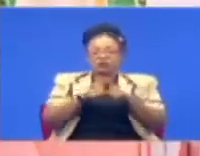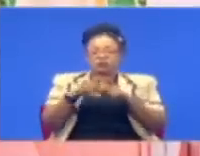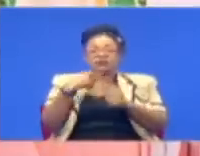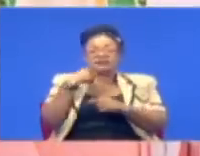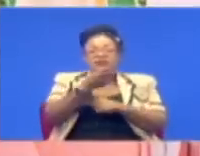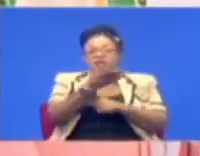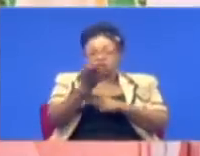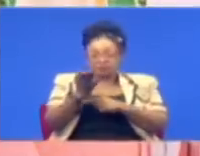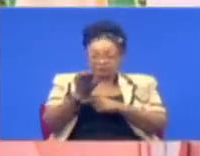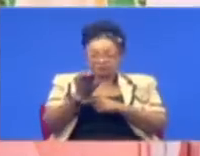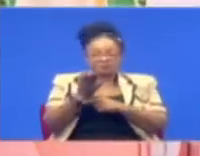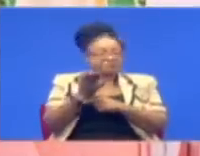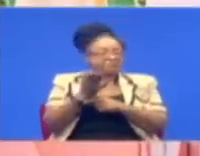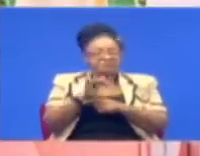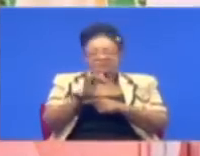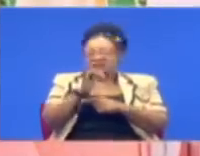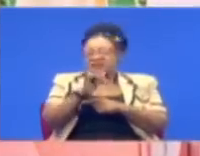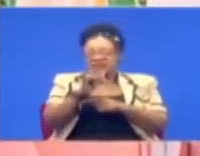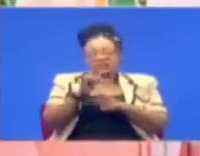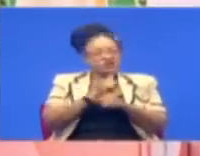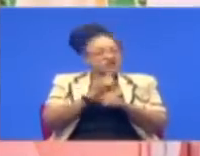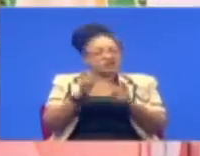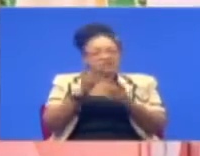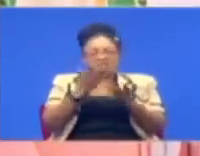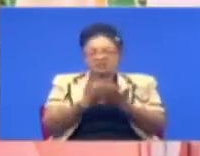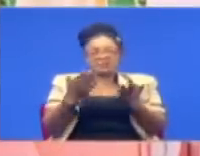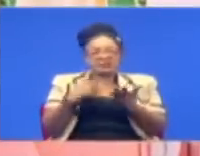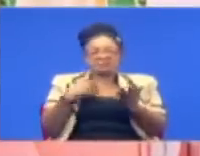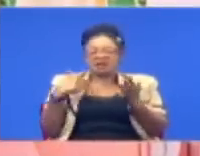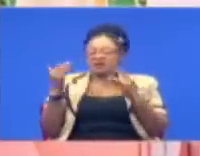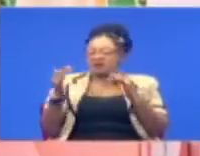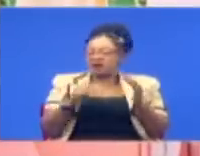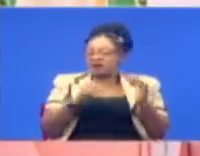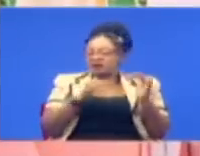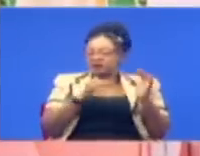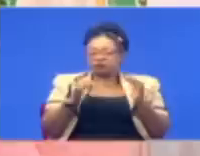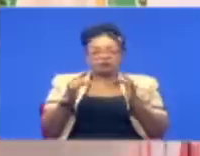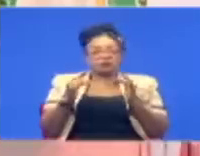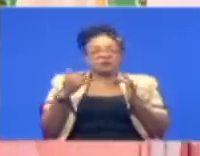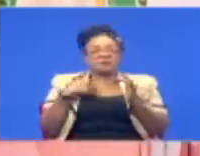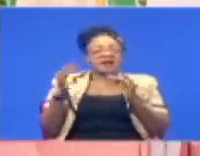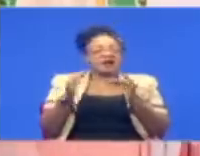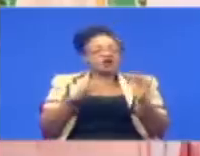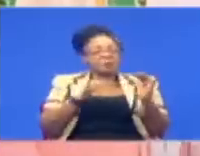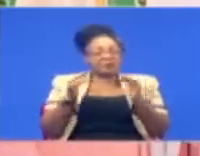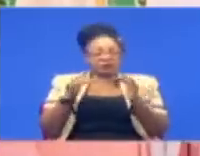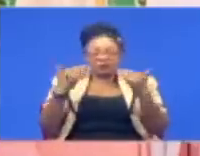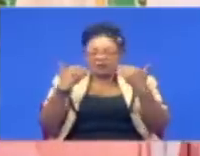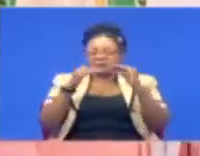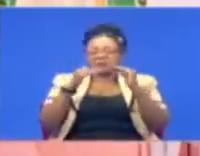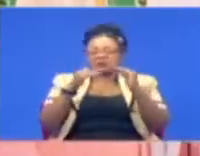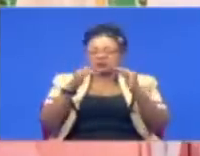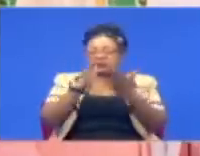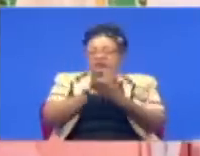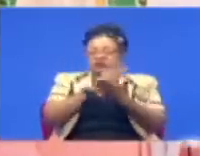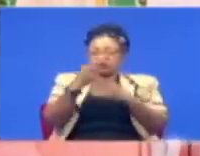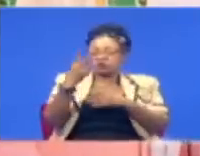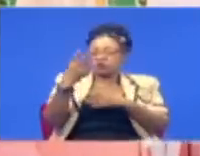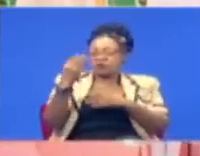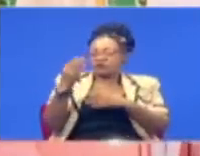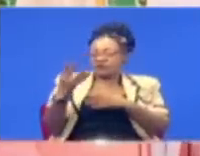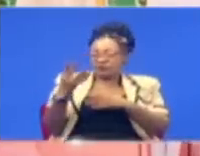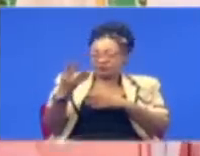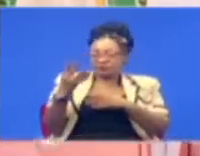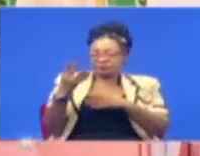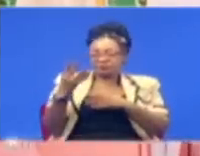lord, that is not something I have ever argued. My arguments were limited to Section 204.